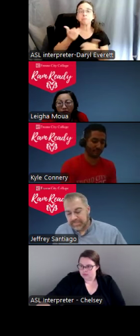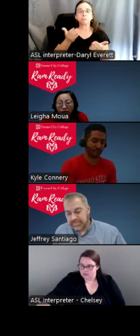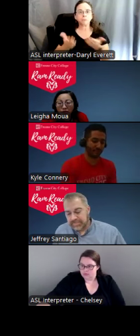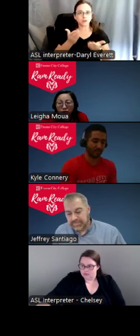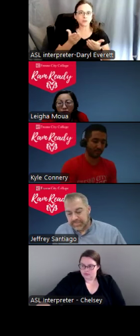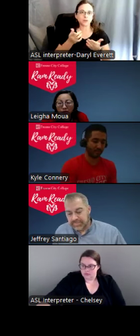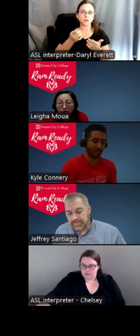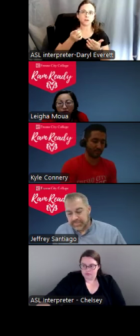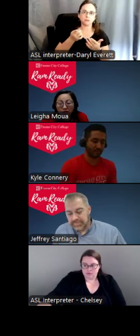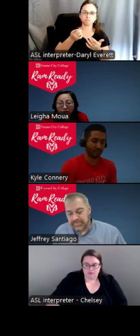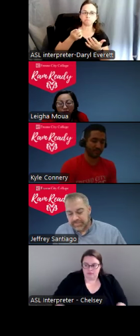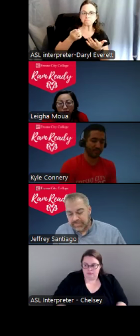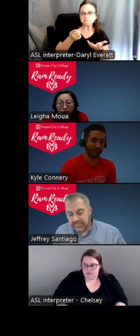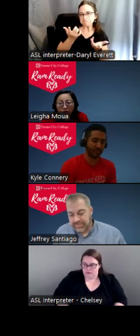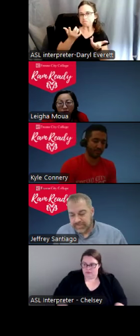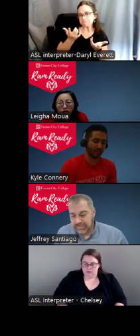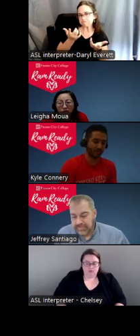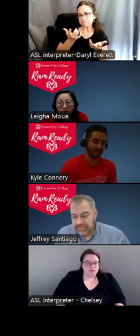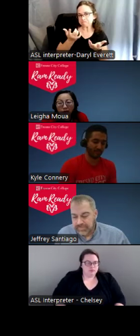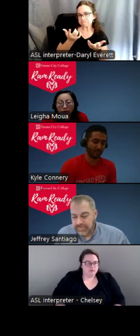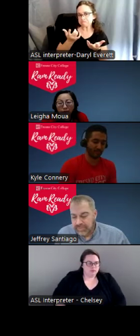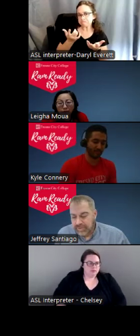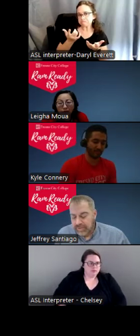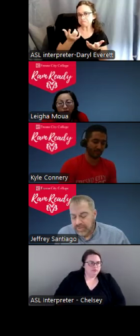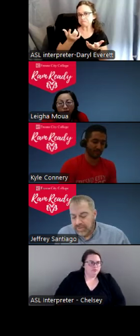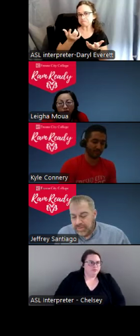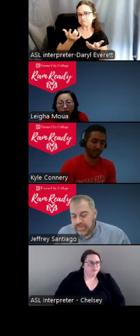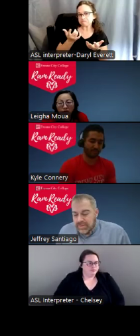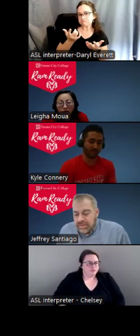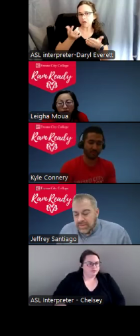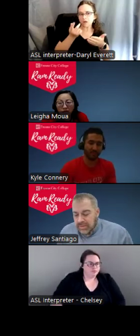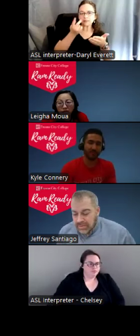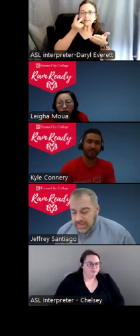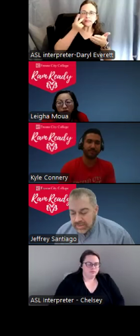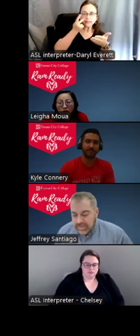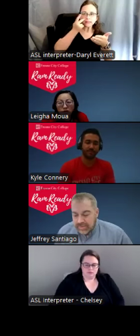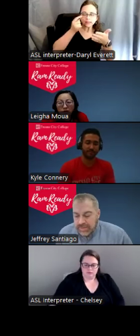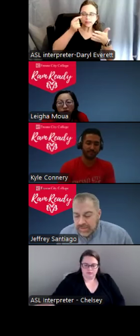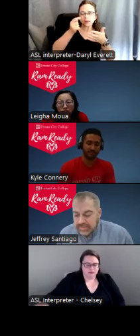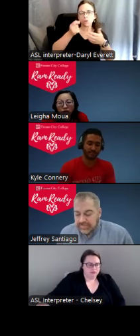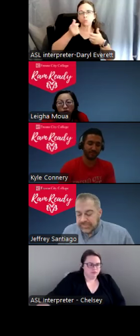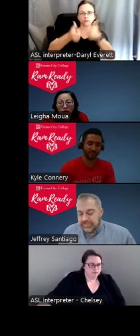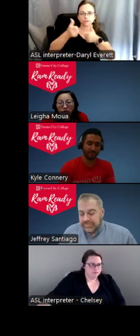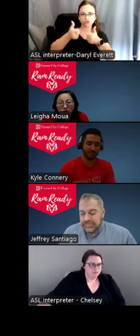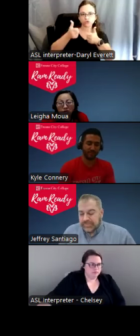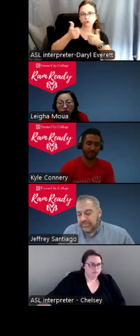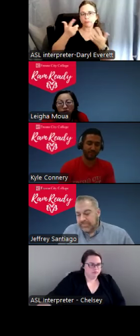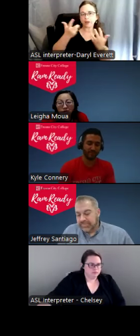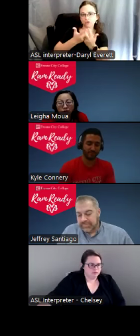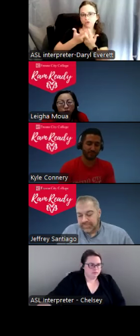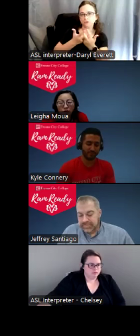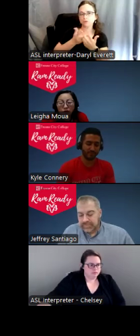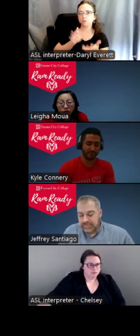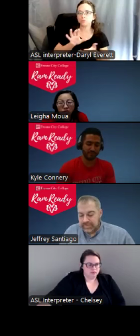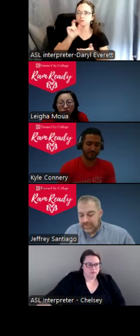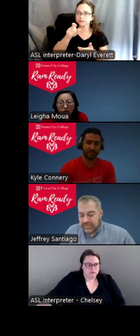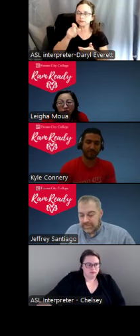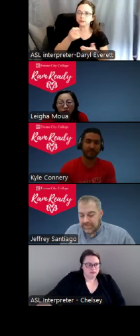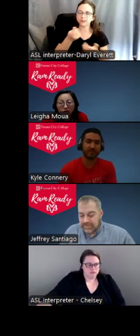like what counseling type that you're seeking. So we do have like general counseling. So that's like for